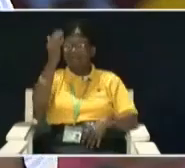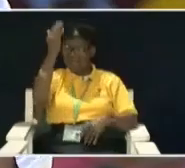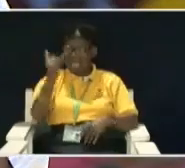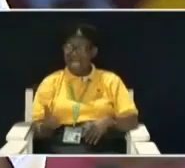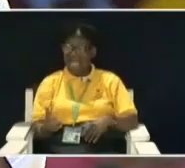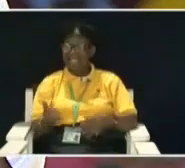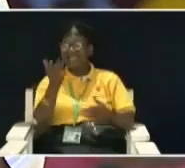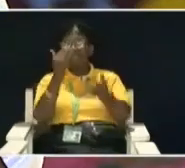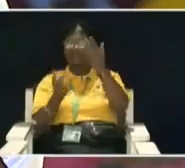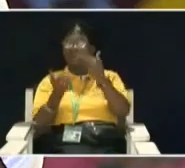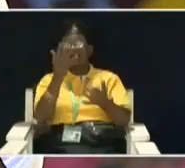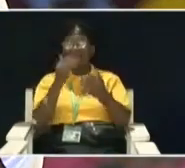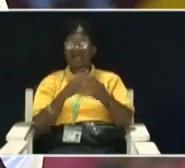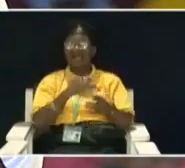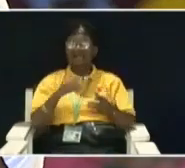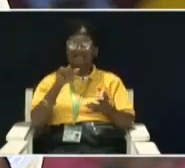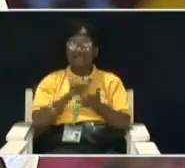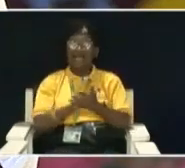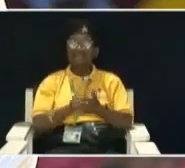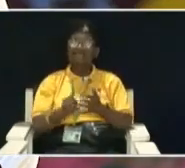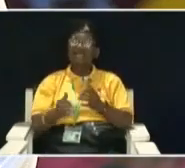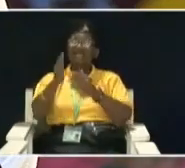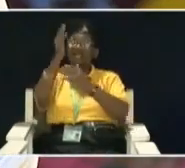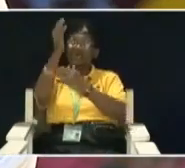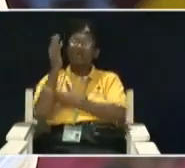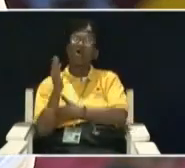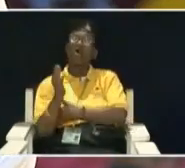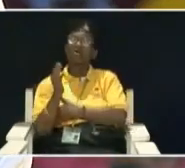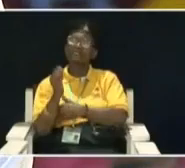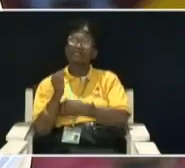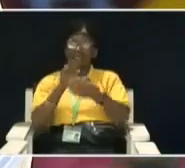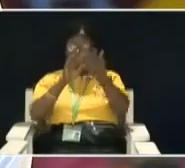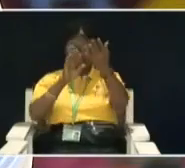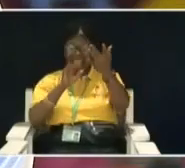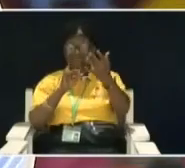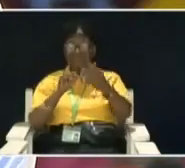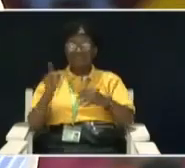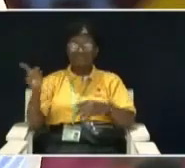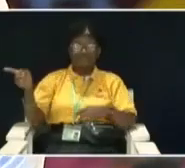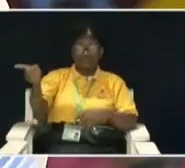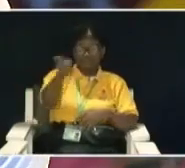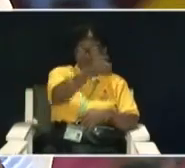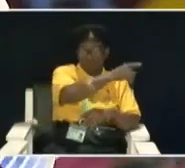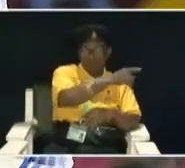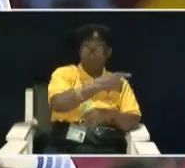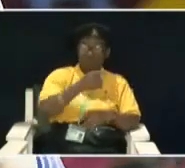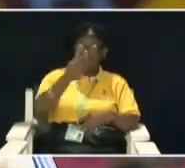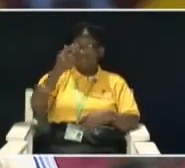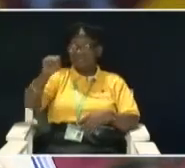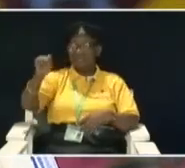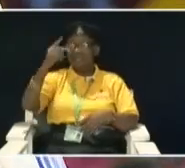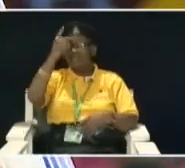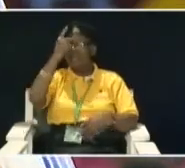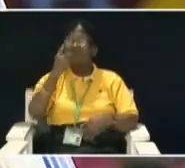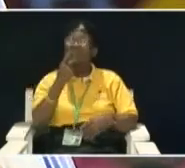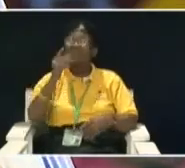So that God expects you, the parents, to pray for your